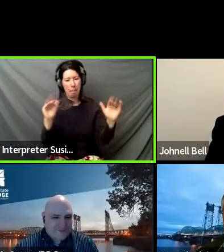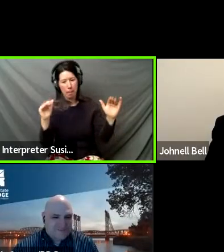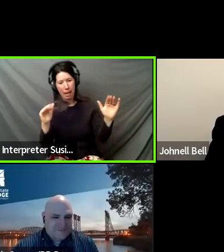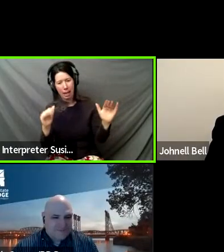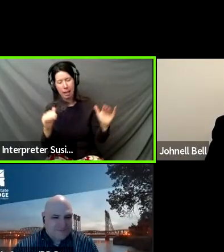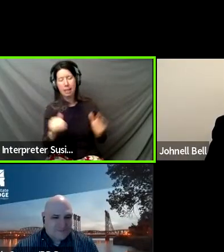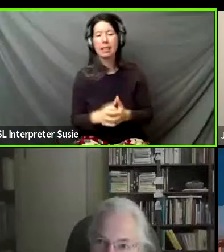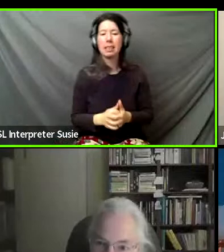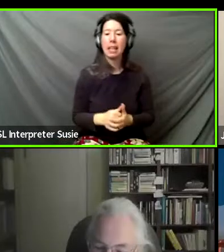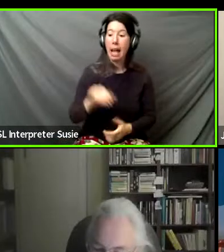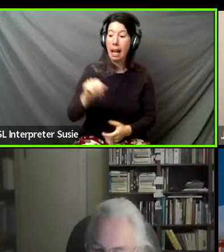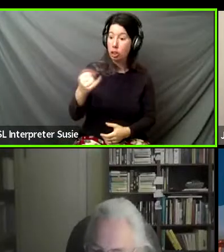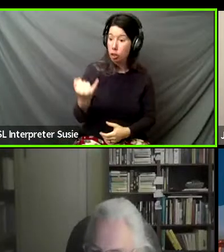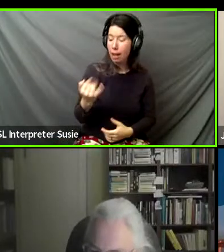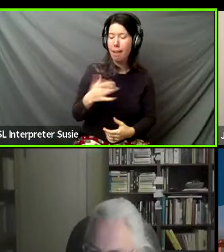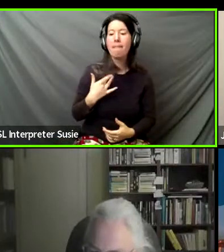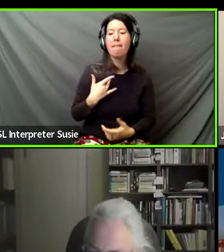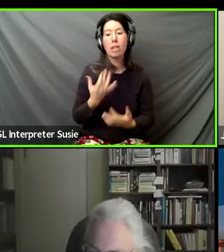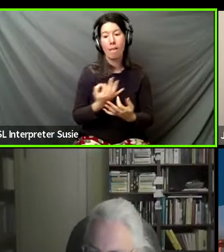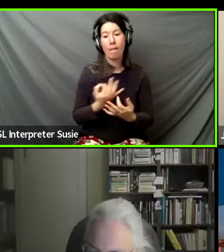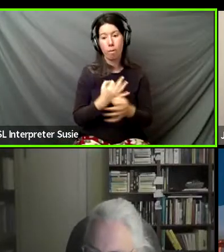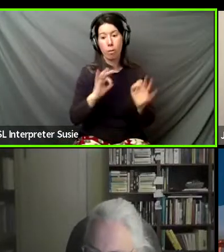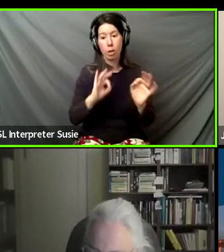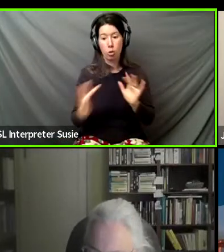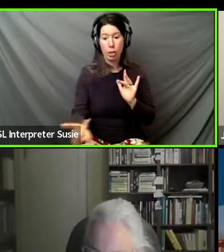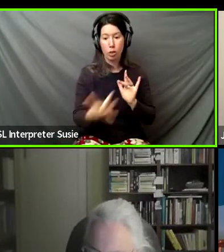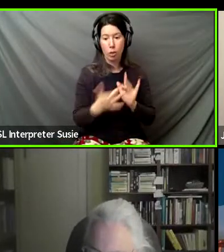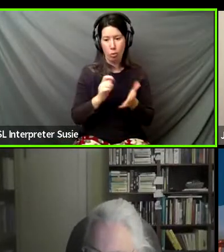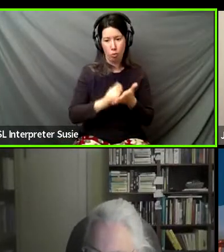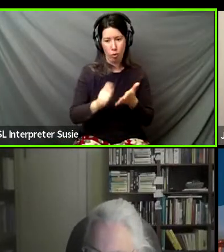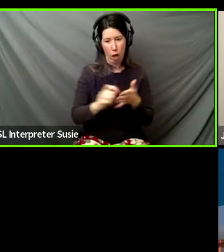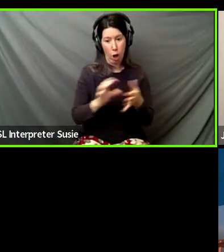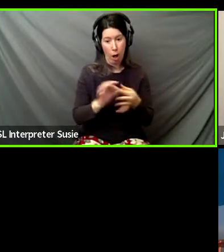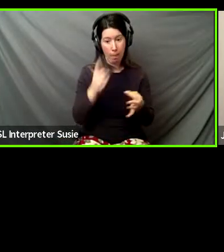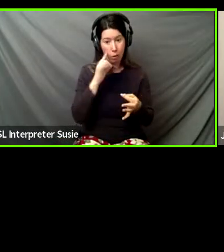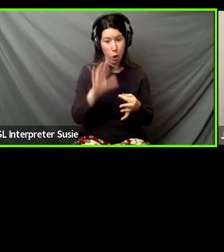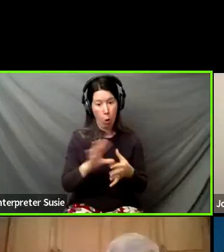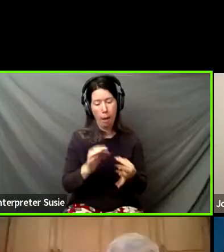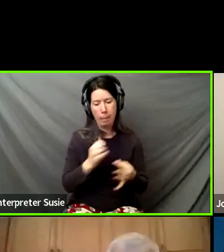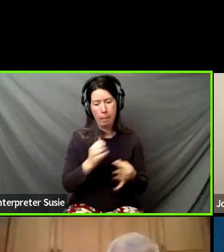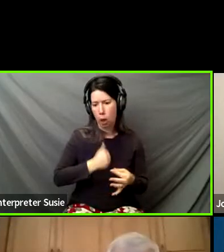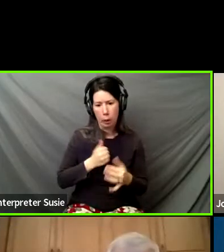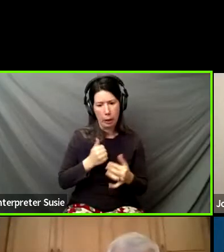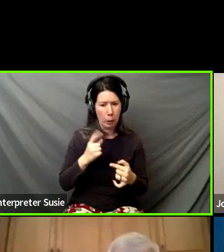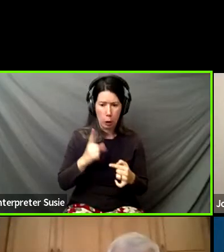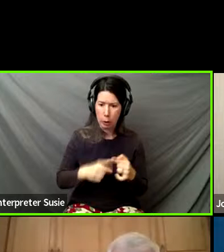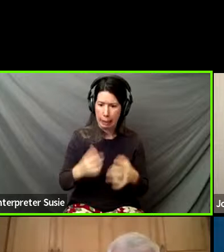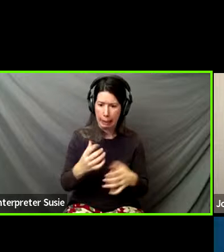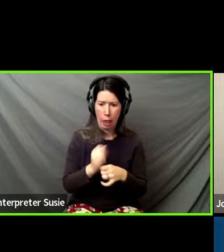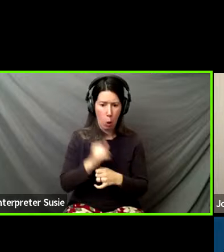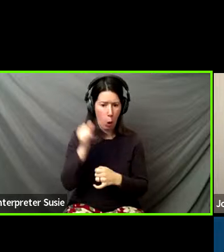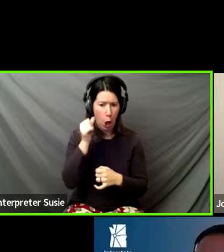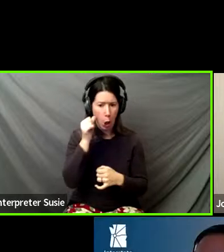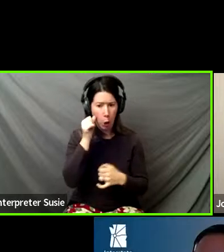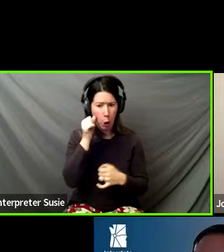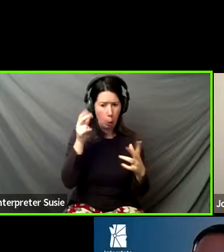free to reach out via written comment for your comment. Sorry we weren't able to get your audio together.